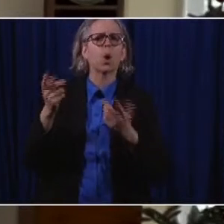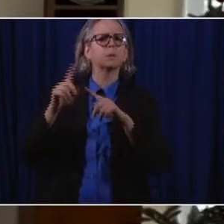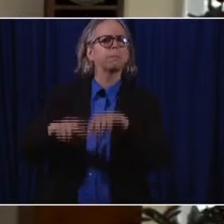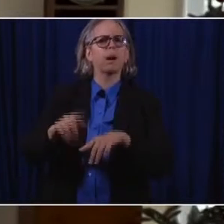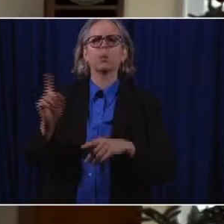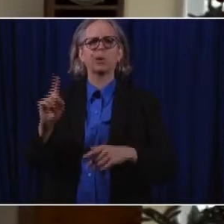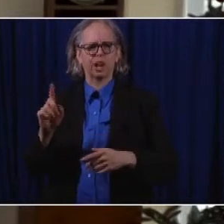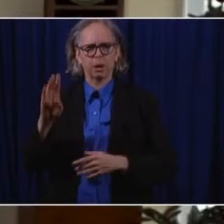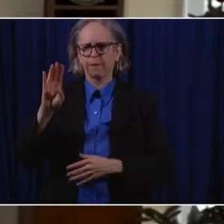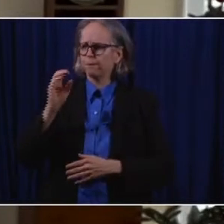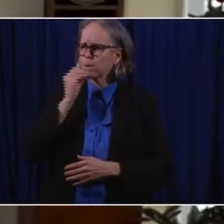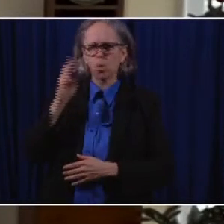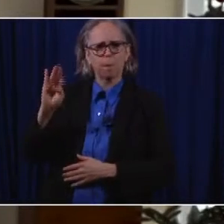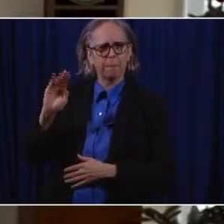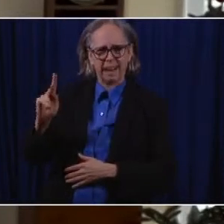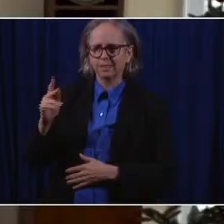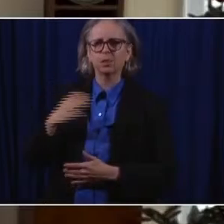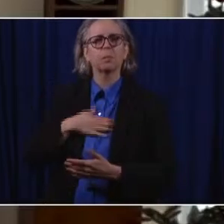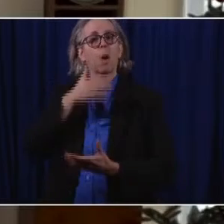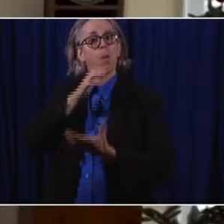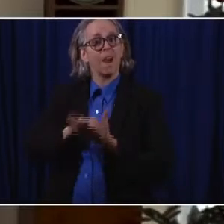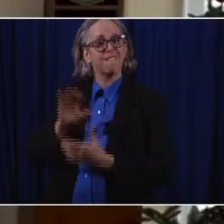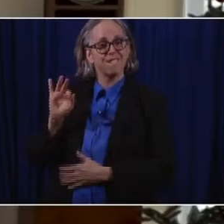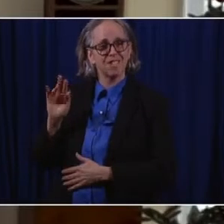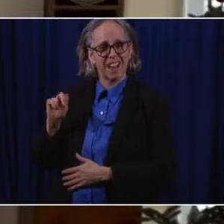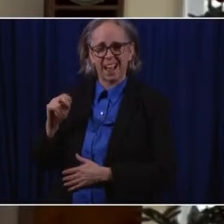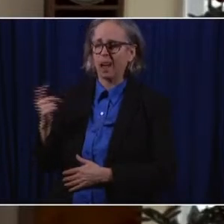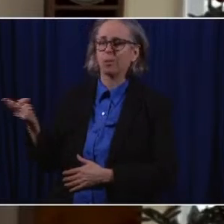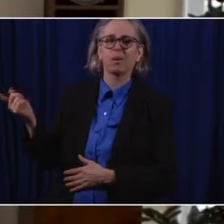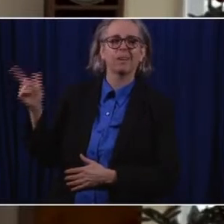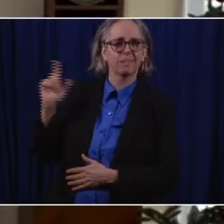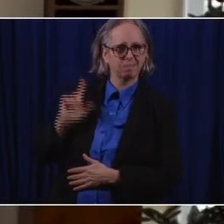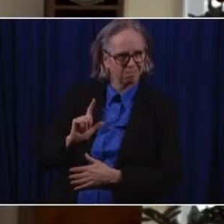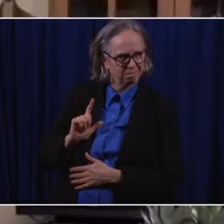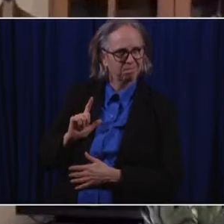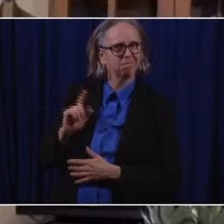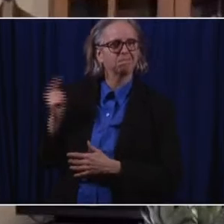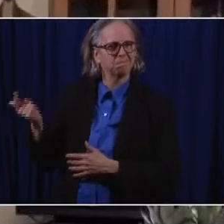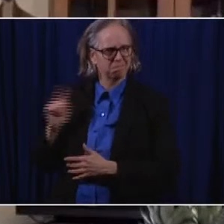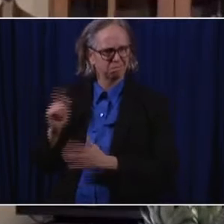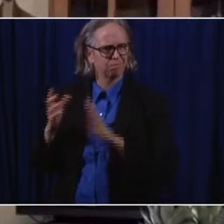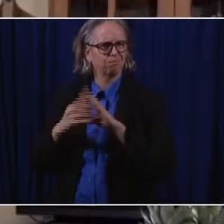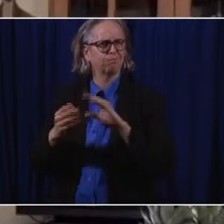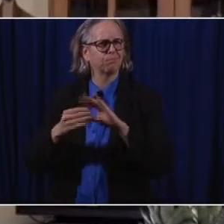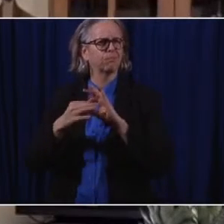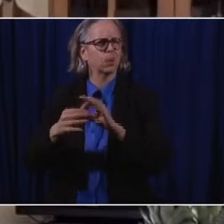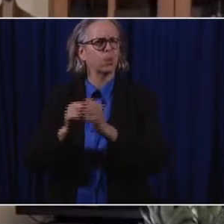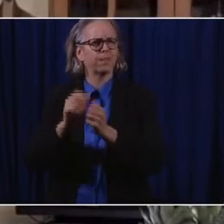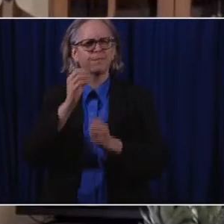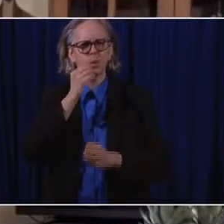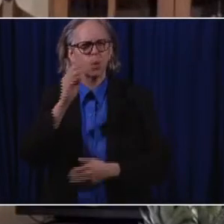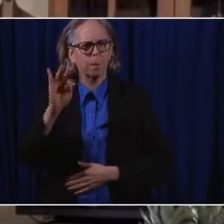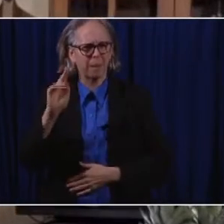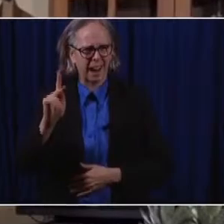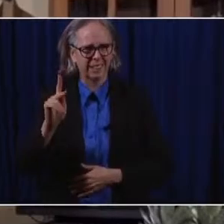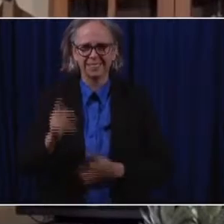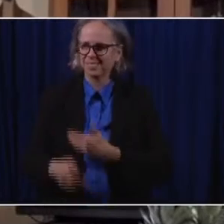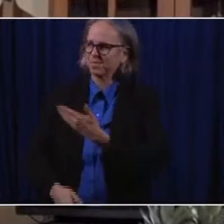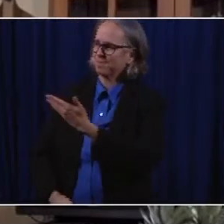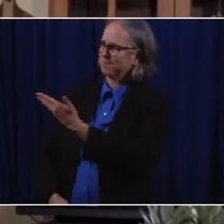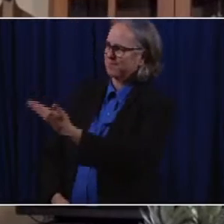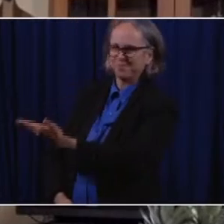the food banks and how far a dollar goes when you contribute. Fran?